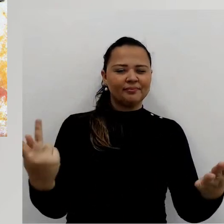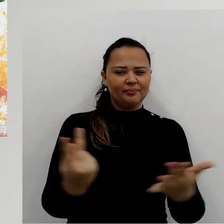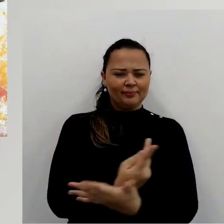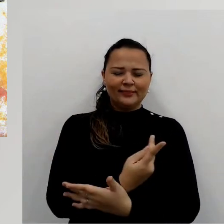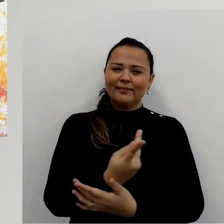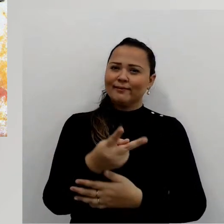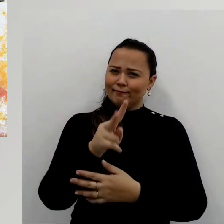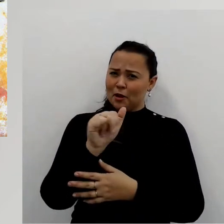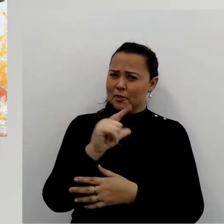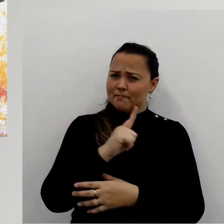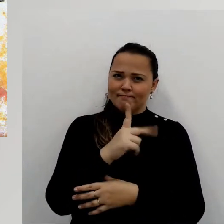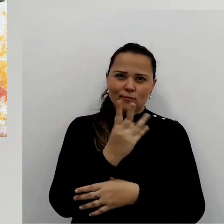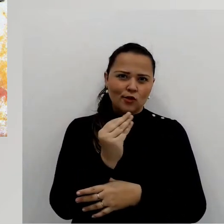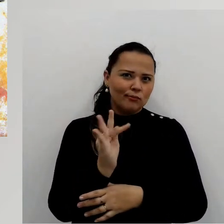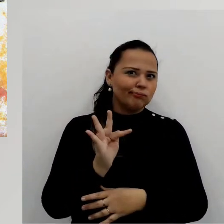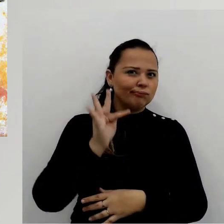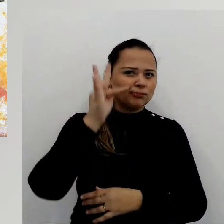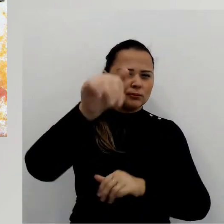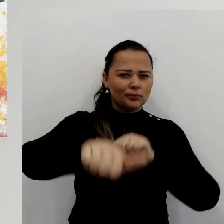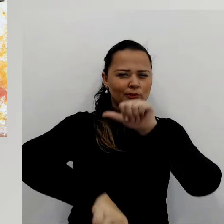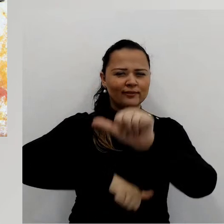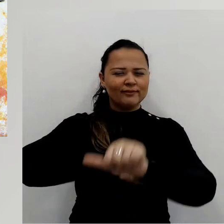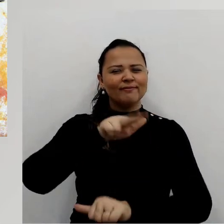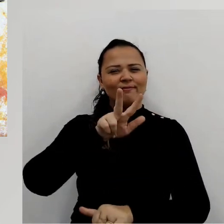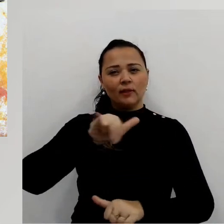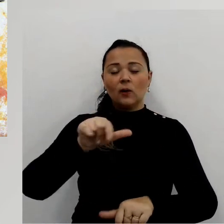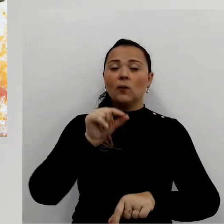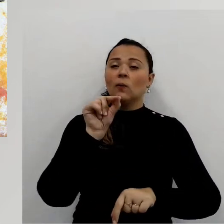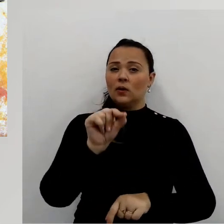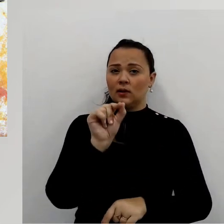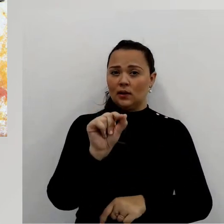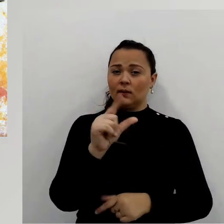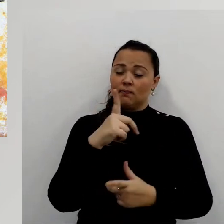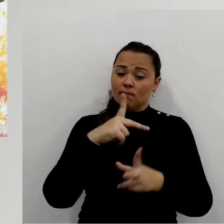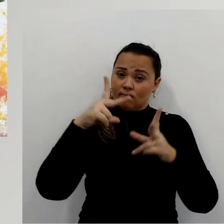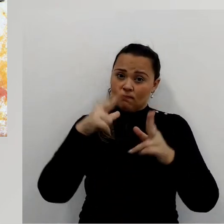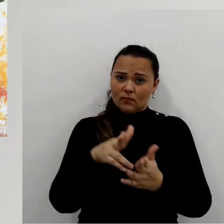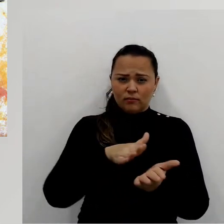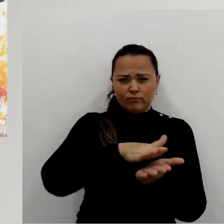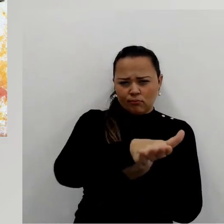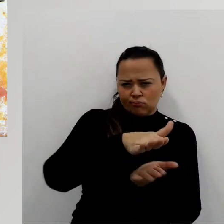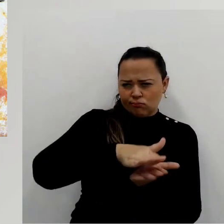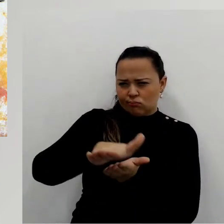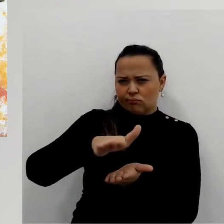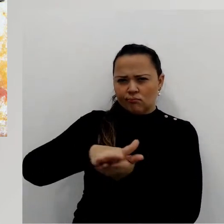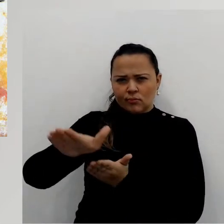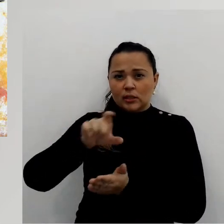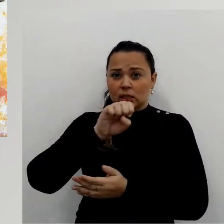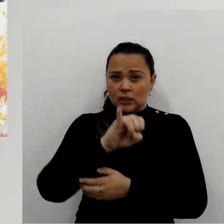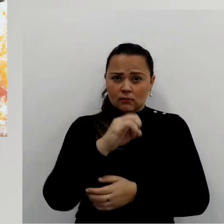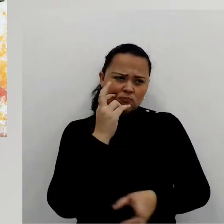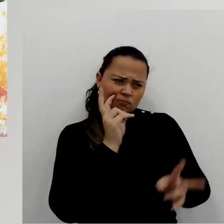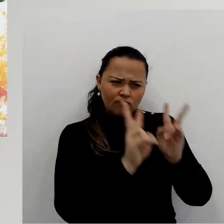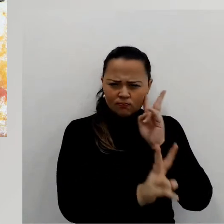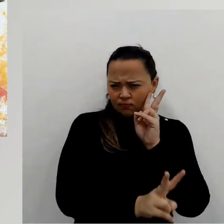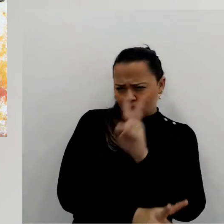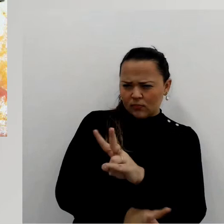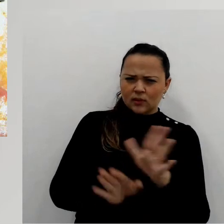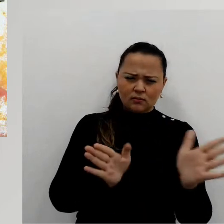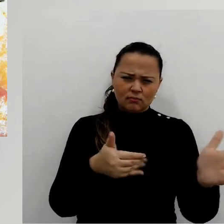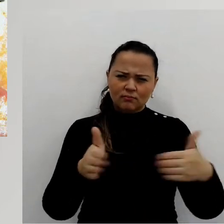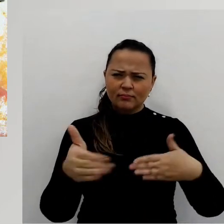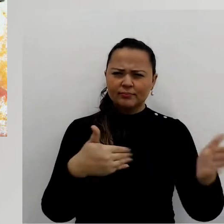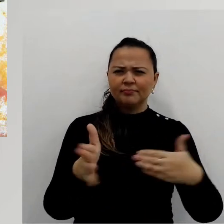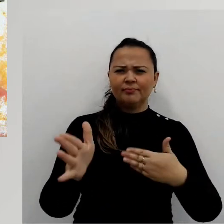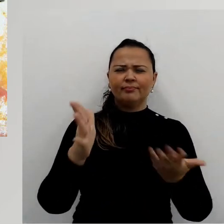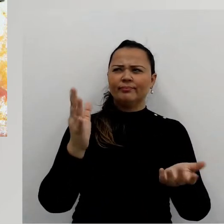print service provider, whether you're in packaging or commercial print or signage, how do you keep up